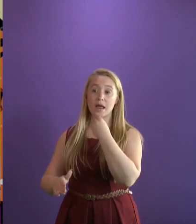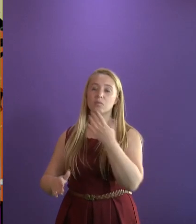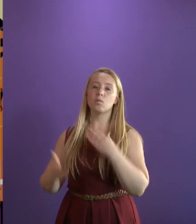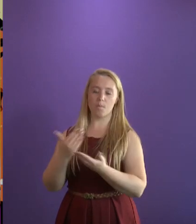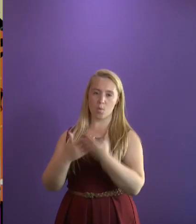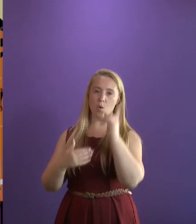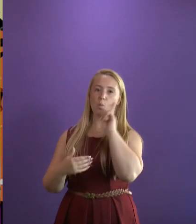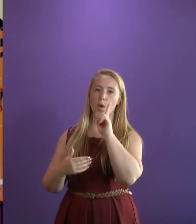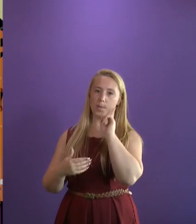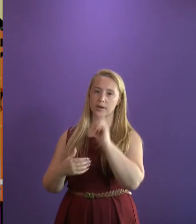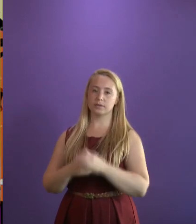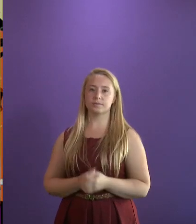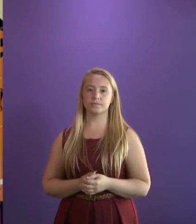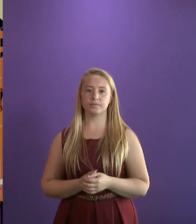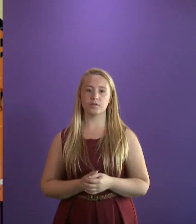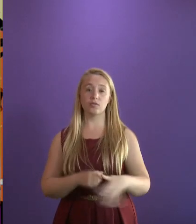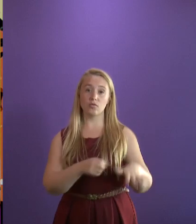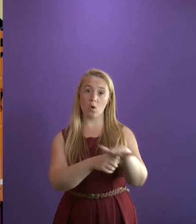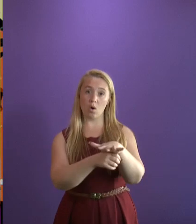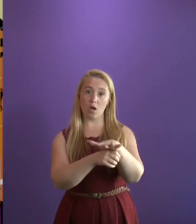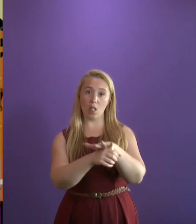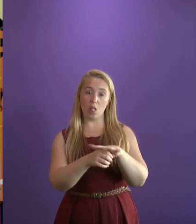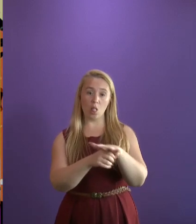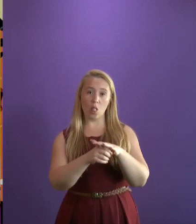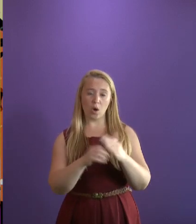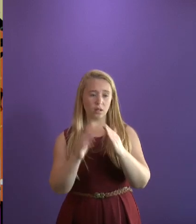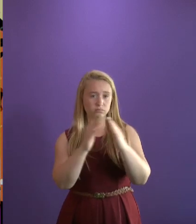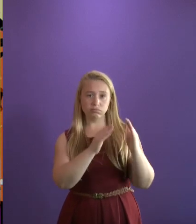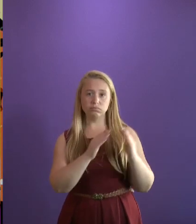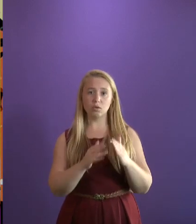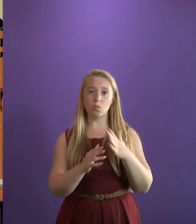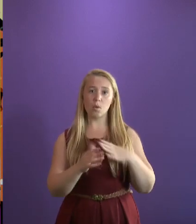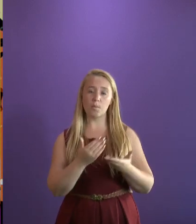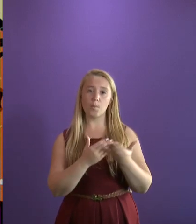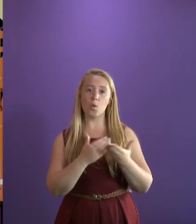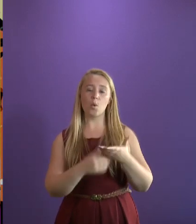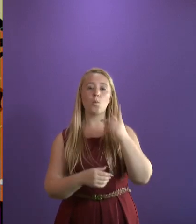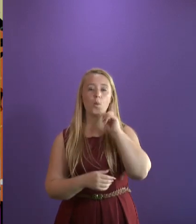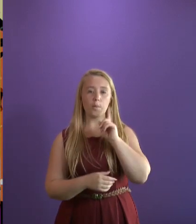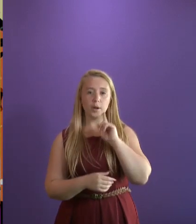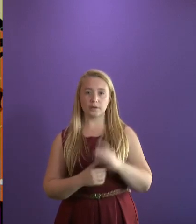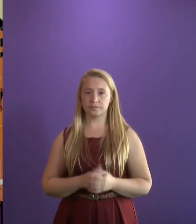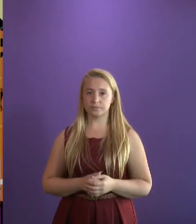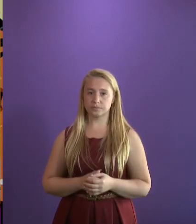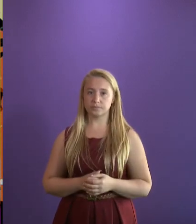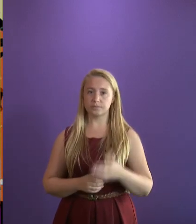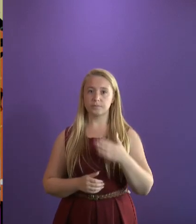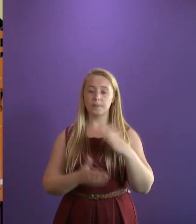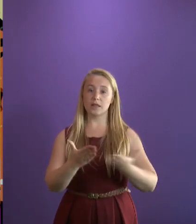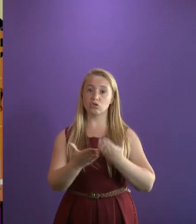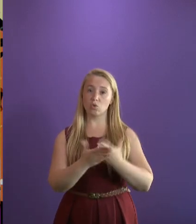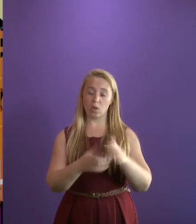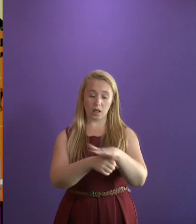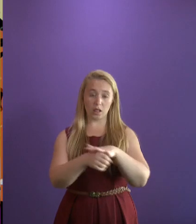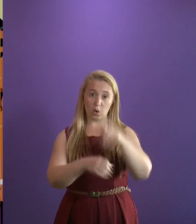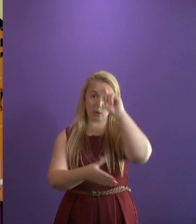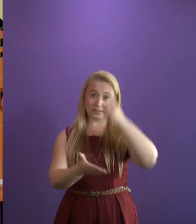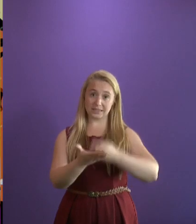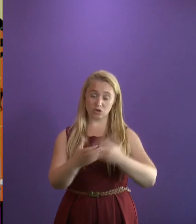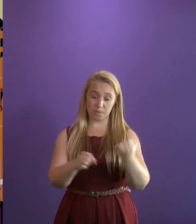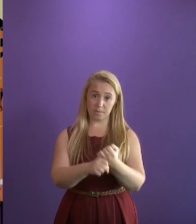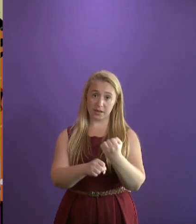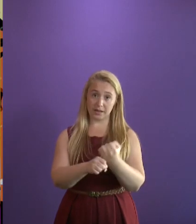discussing arrangements for local settlements are not all male. Let's ensure that all local decision-making that